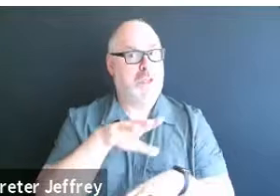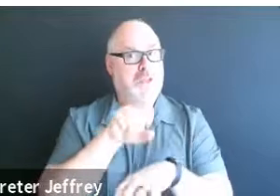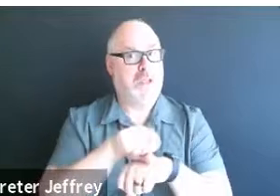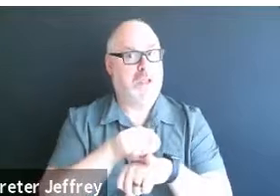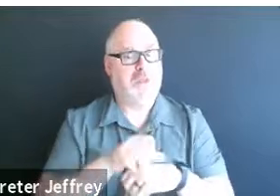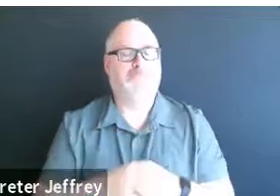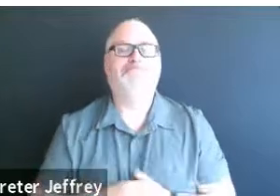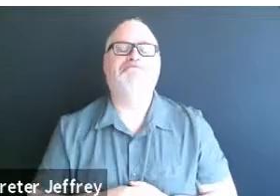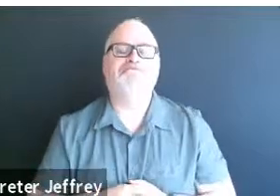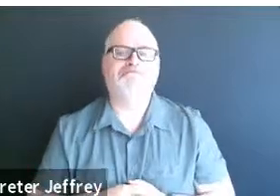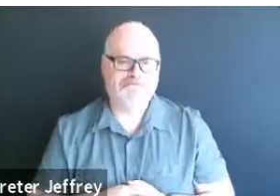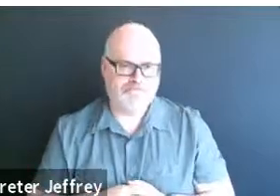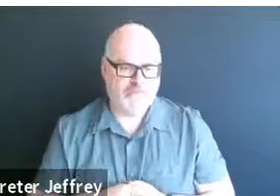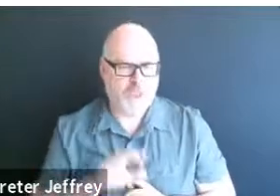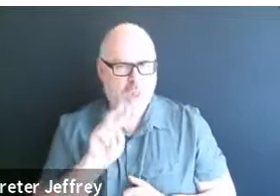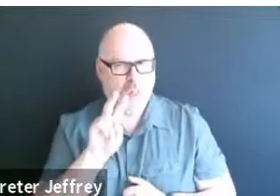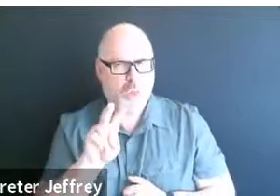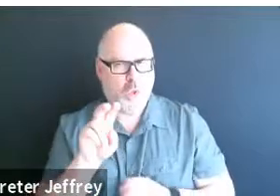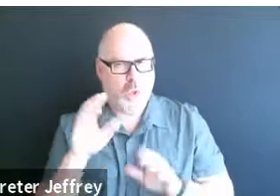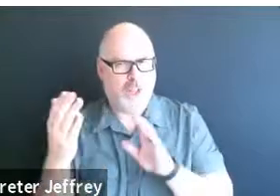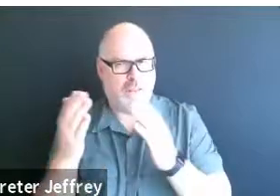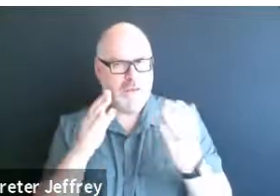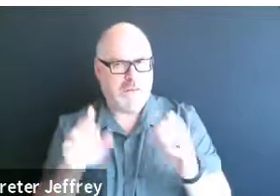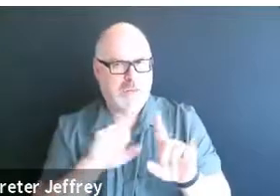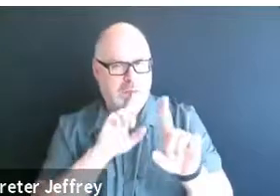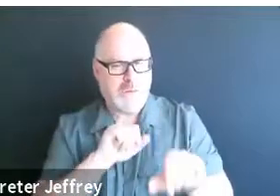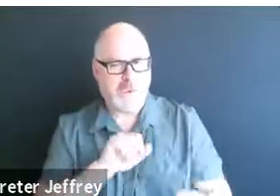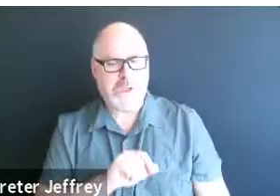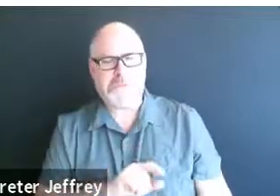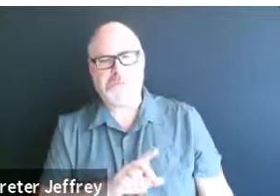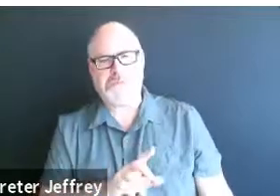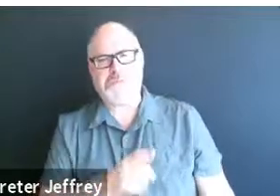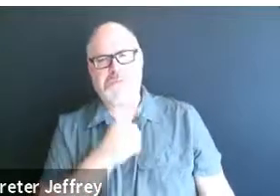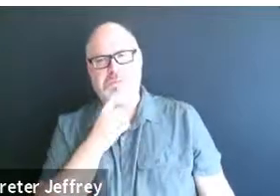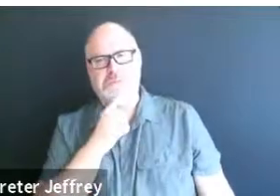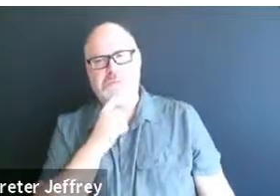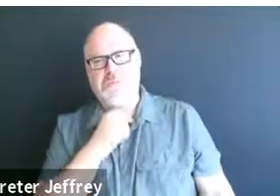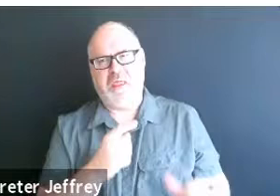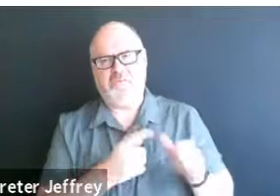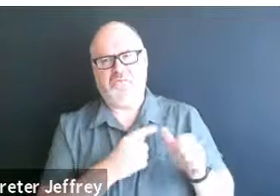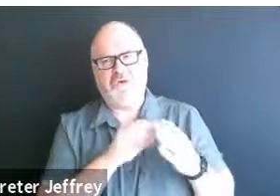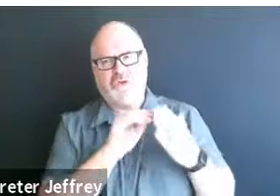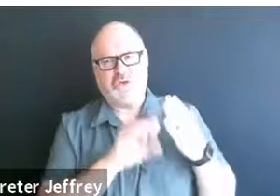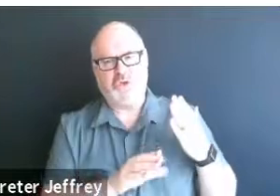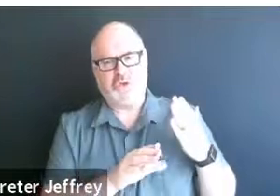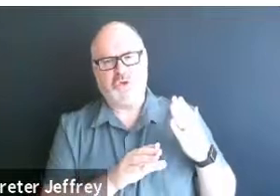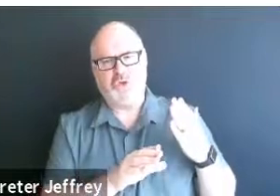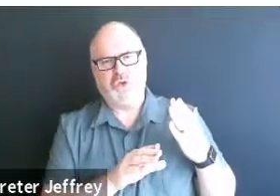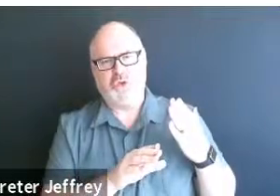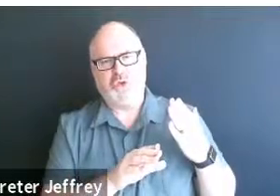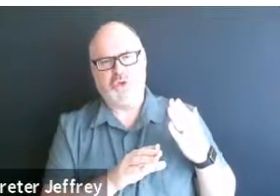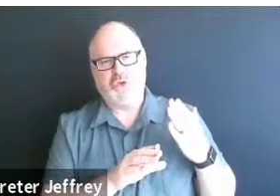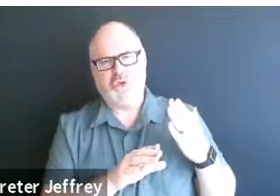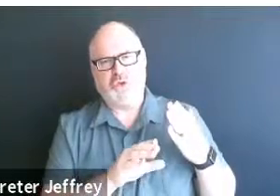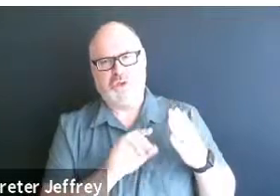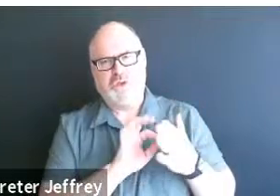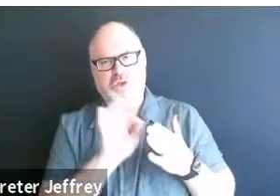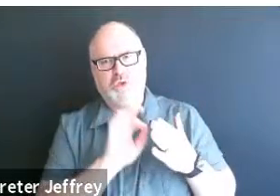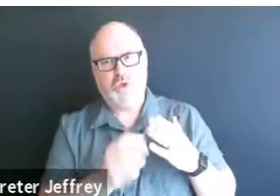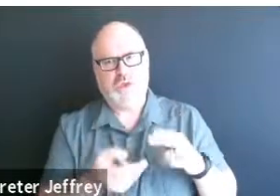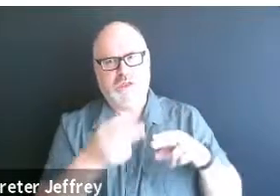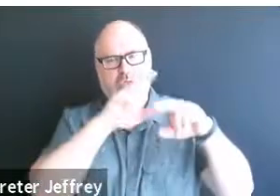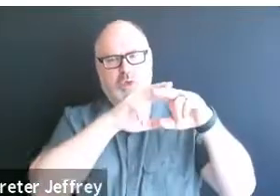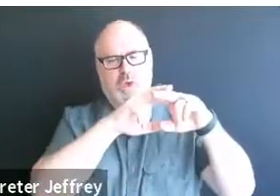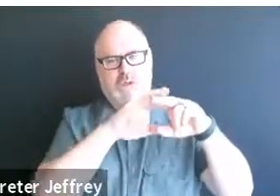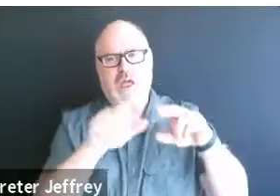last day that an assignment is due. You look at the similarity report and you realize that that previous student, the first student, the